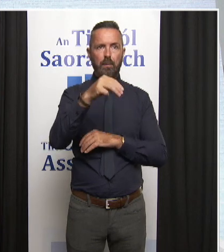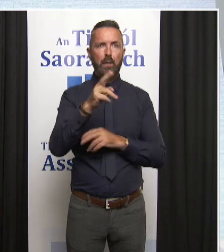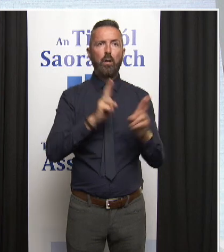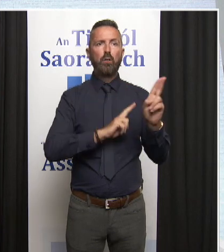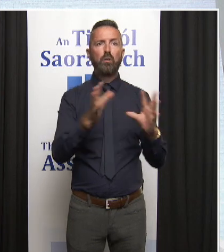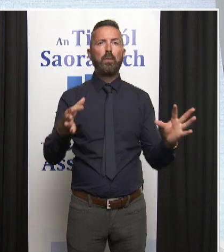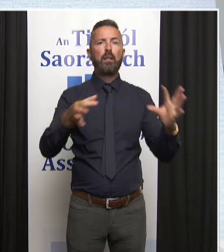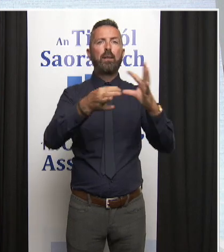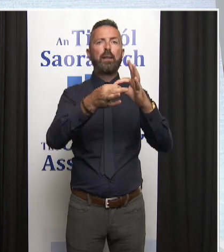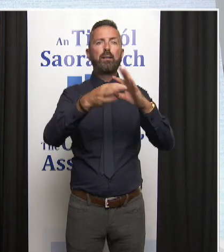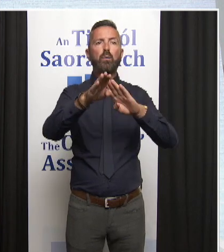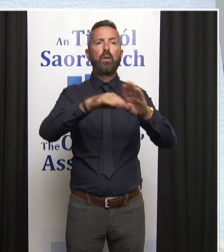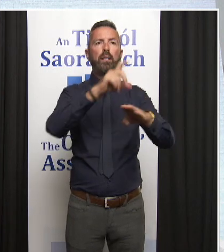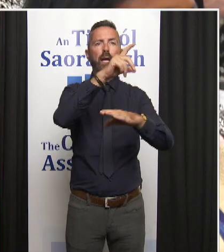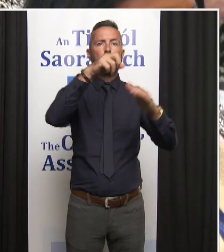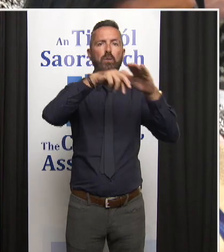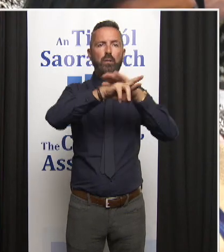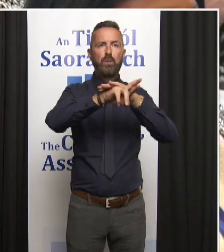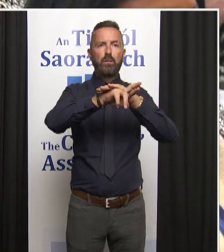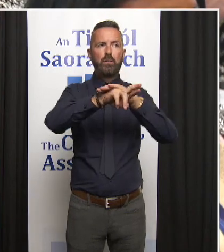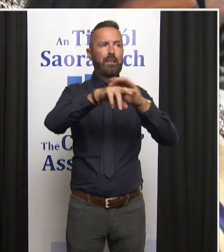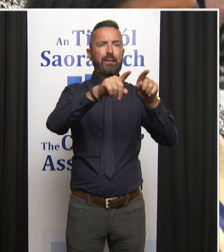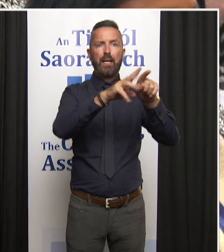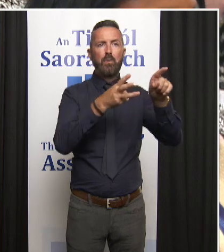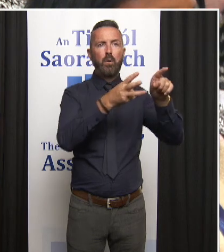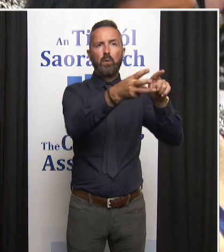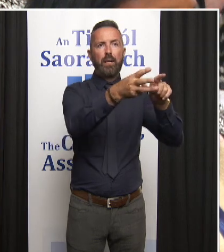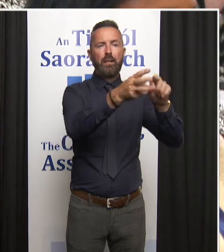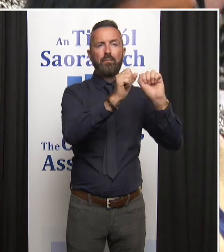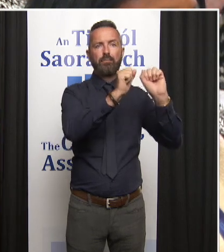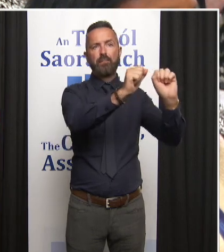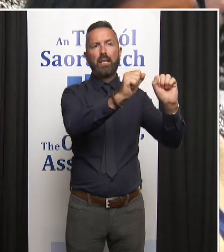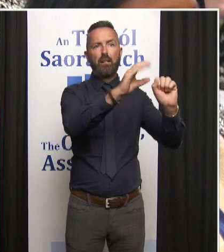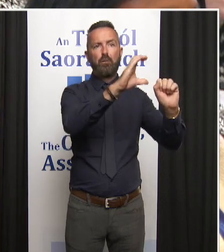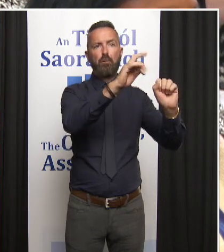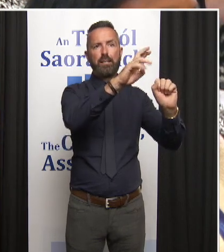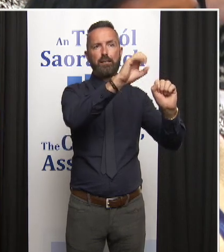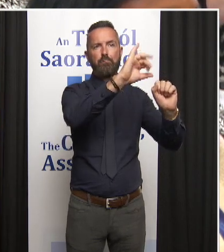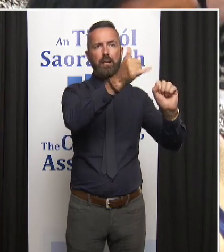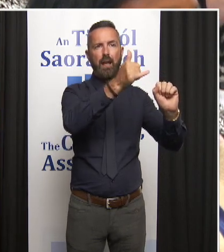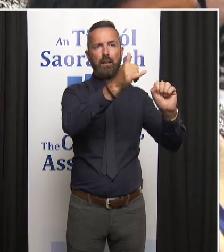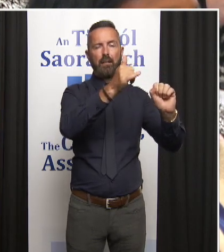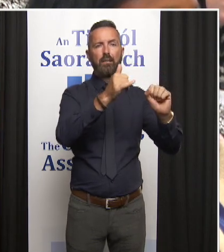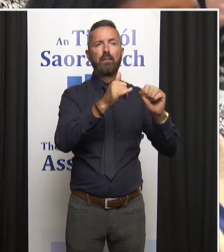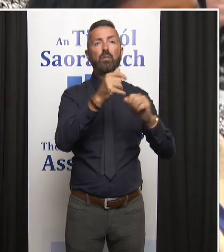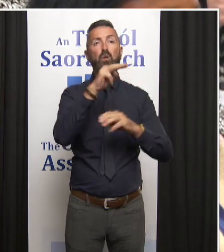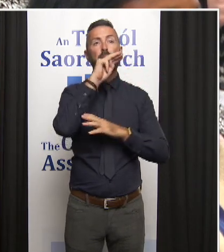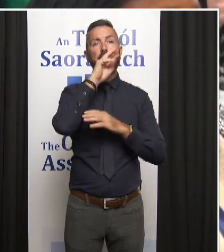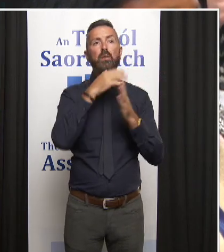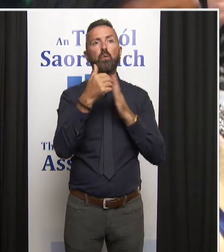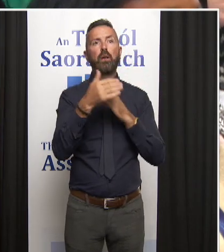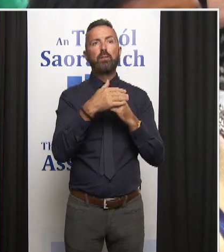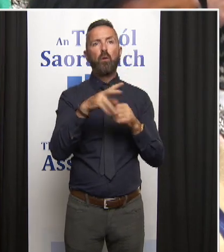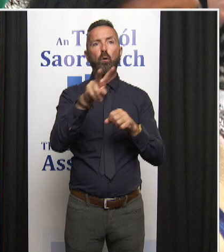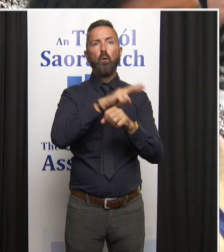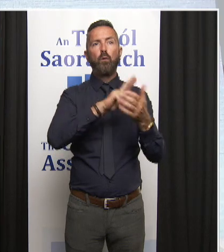aligned to councillors' elected criteria, or election criteria. By that we mean that they would be